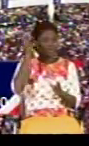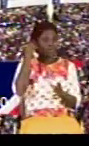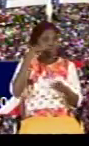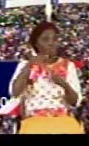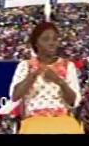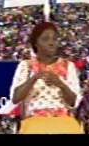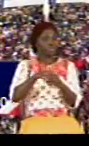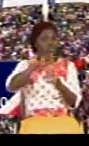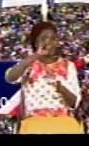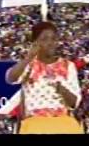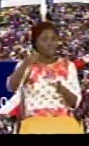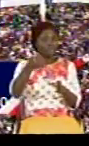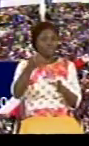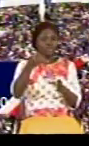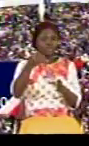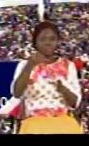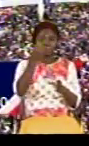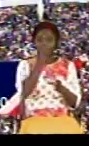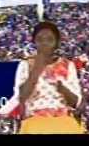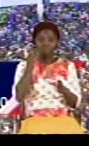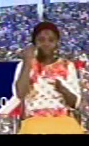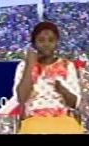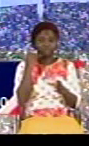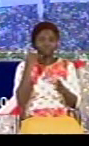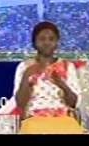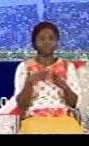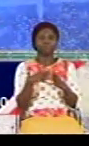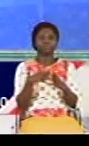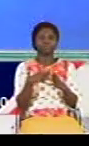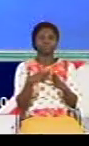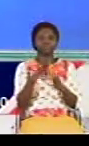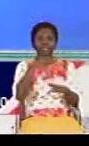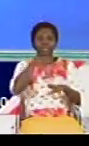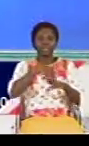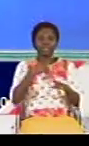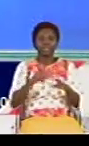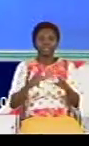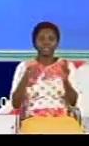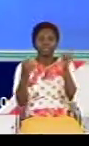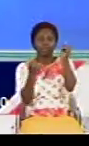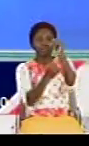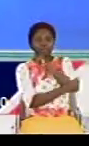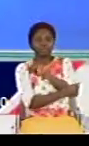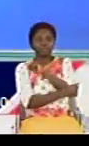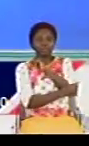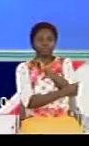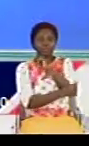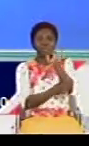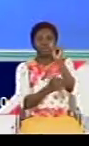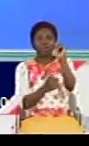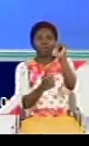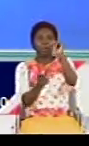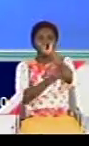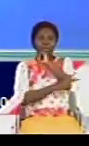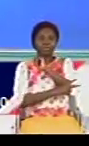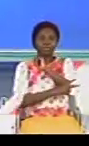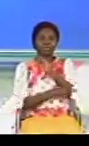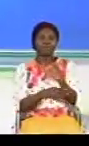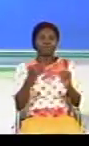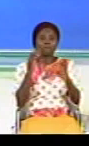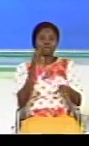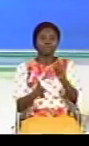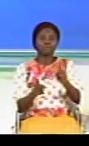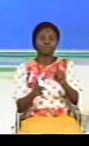the feast day, many believed in his name when they saw the miracles which